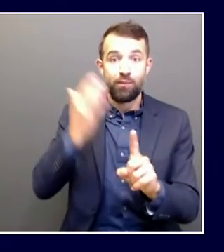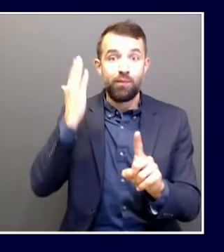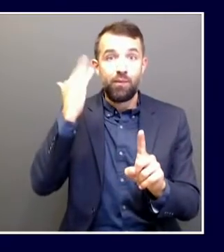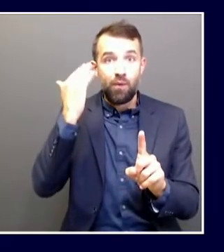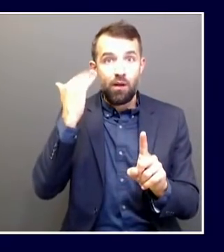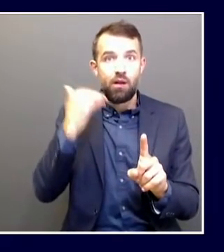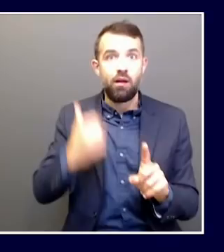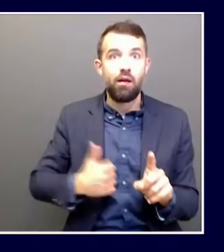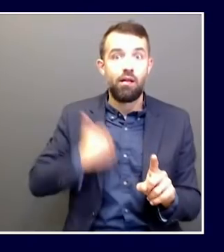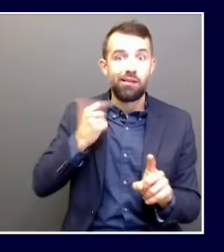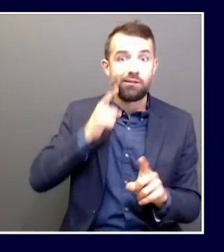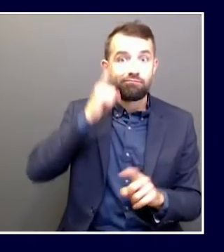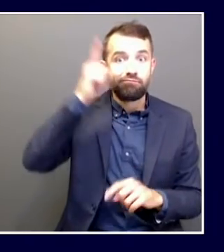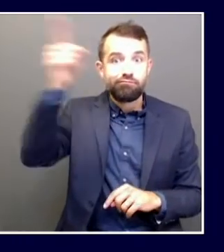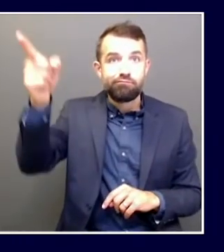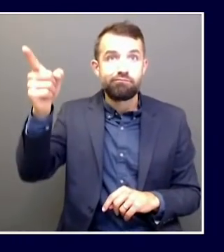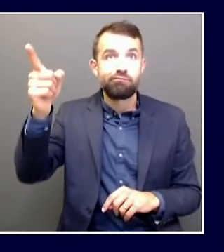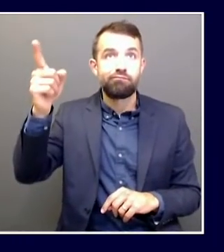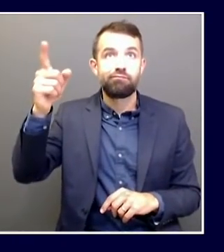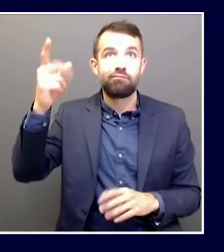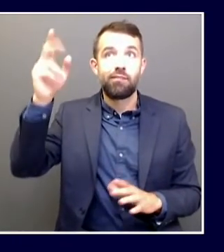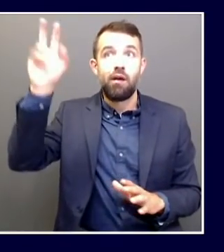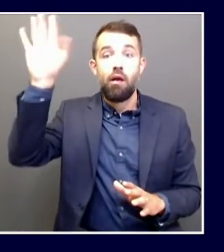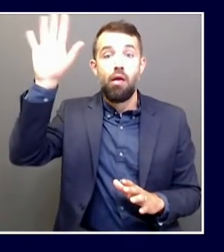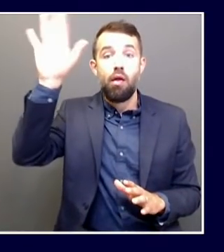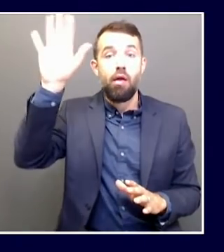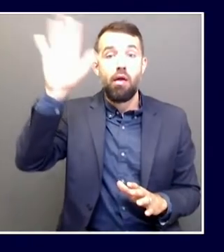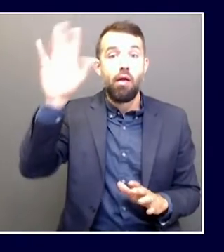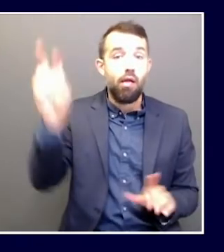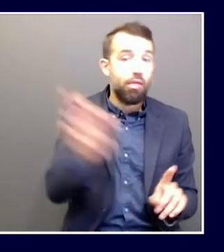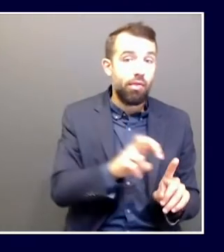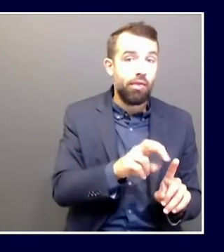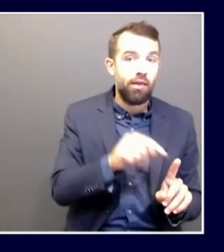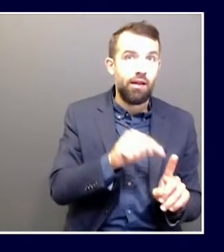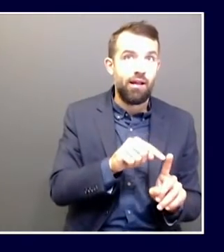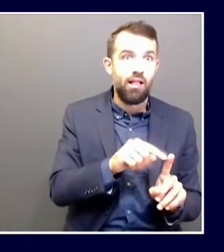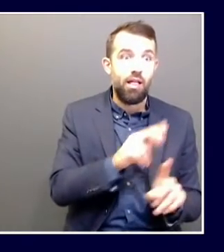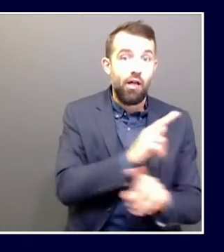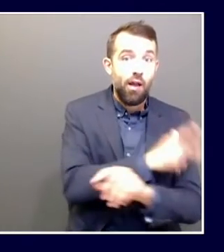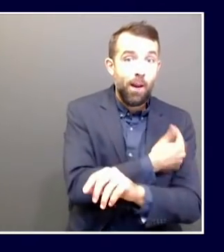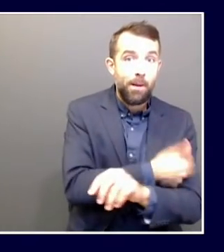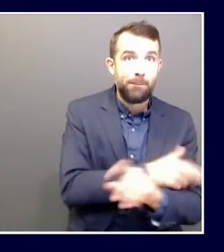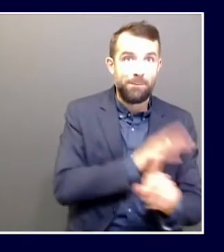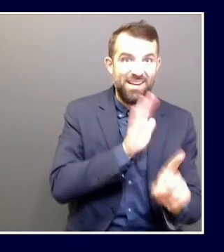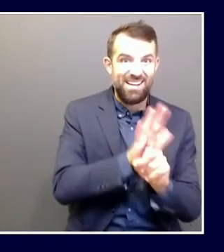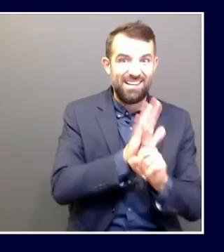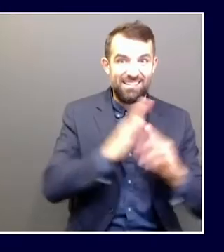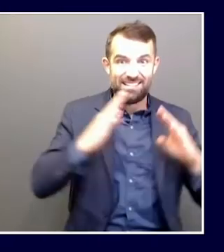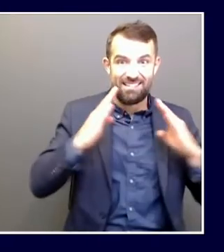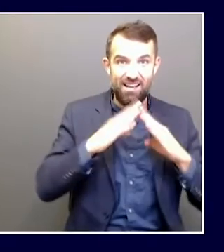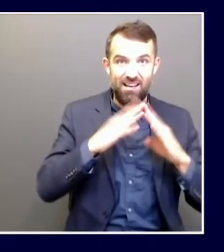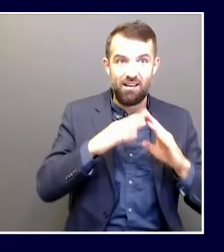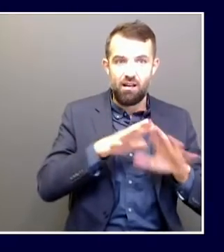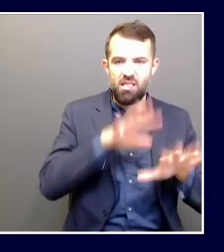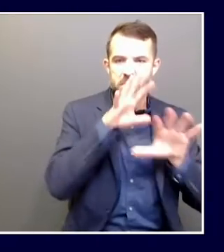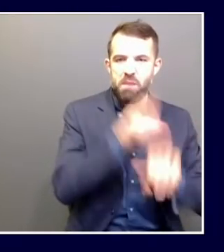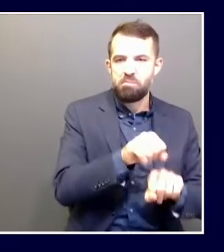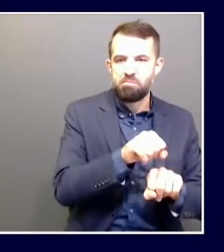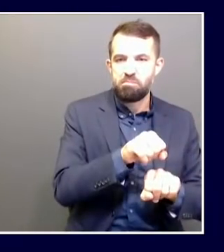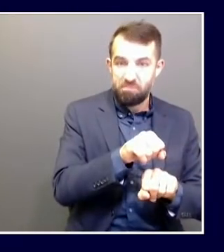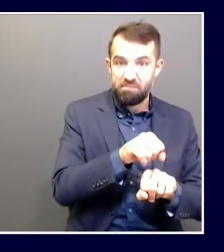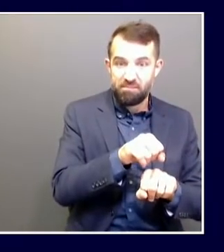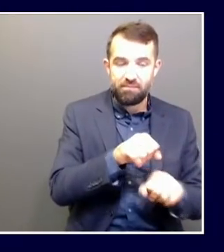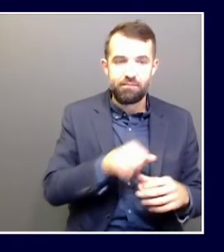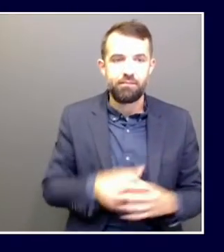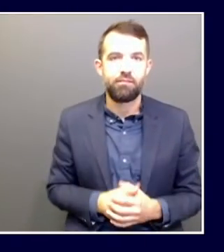acutely ill and needs to be transferred to a tertiary care hospital may end up occupying a bed, and it